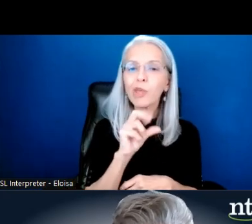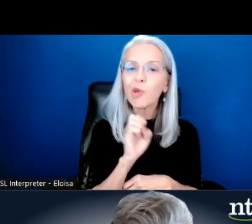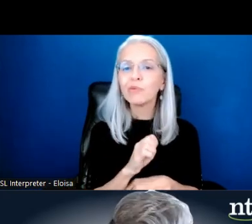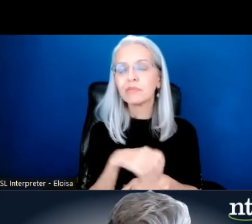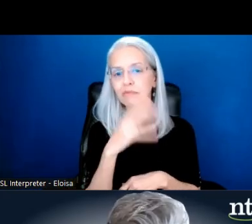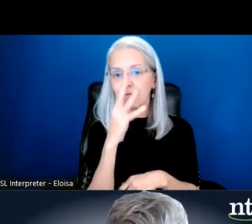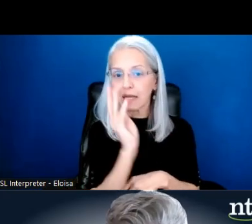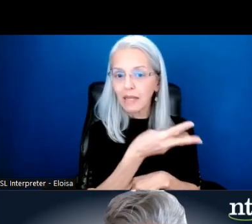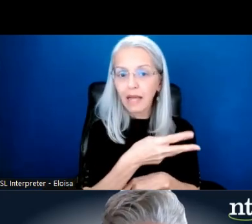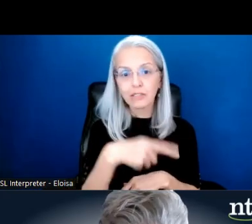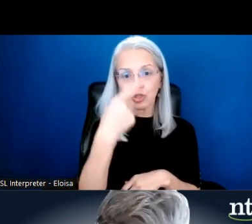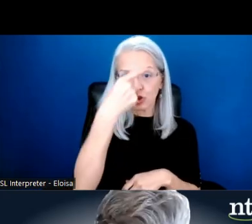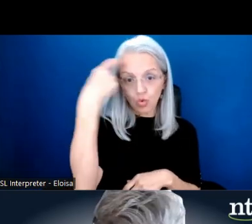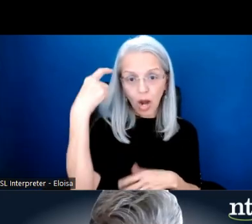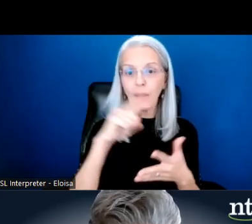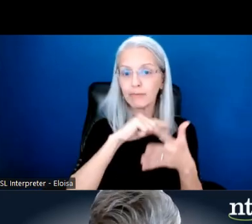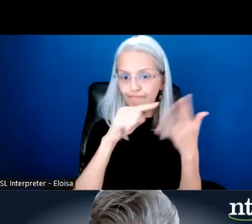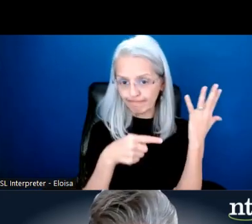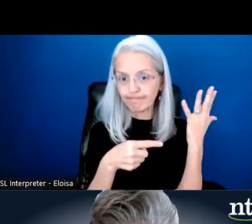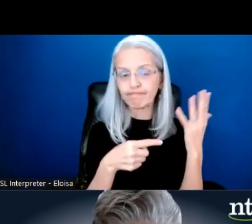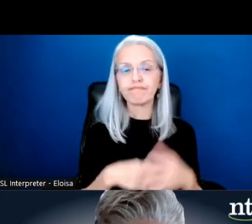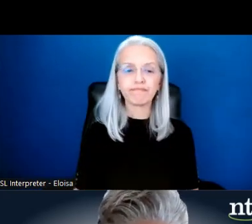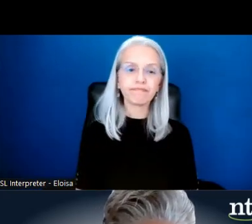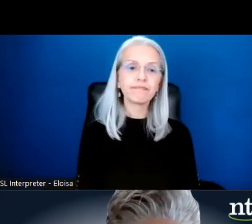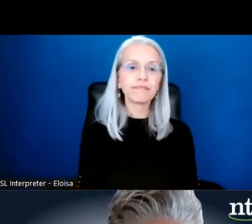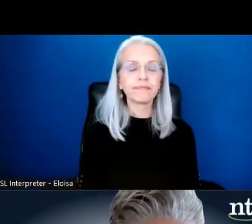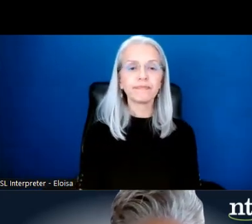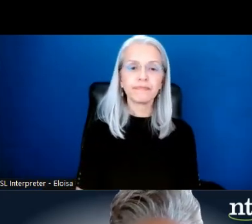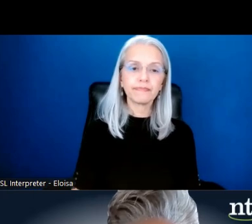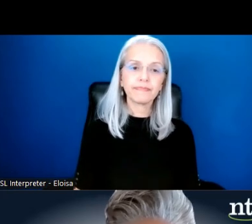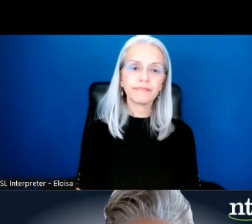trauma, etc. Next slide.